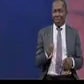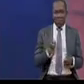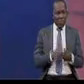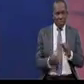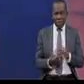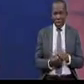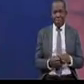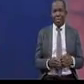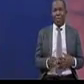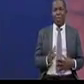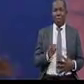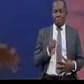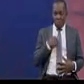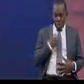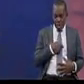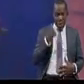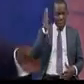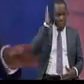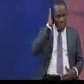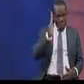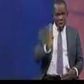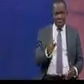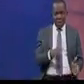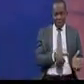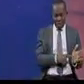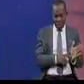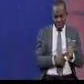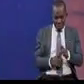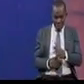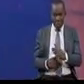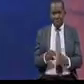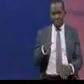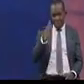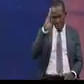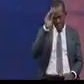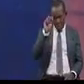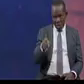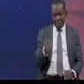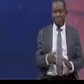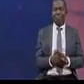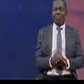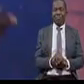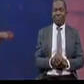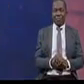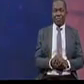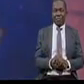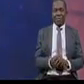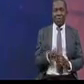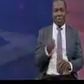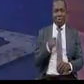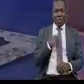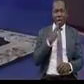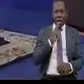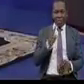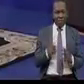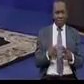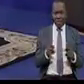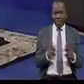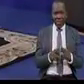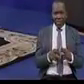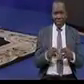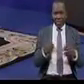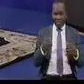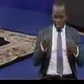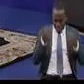forceful, violent, fighting soldiers from our youth. And Joshua still went,